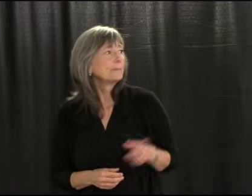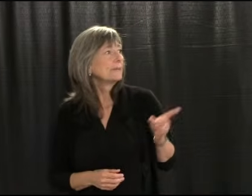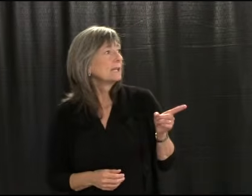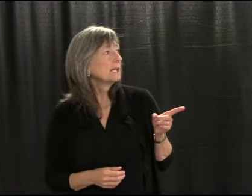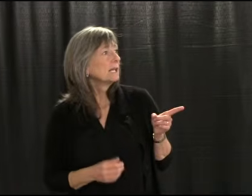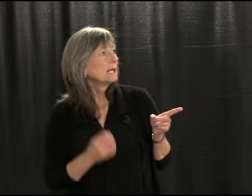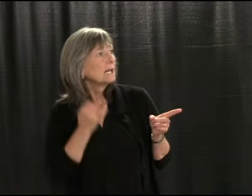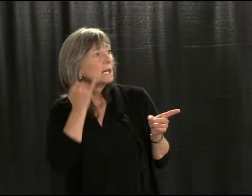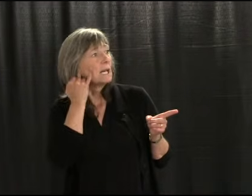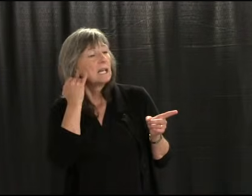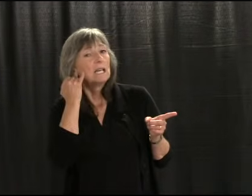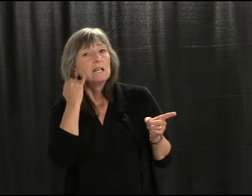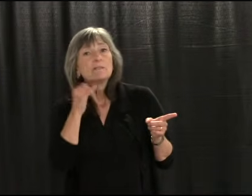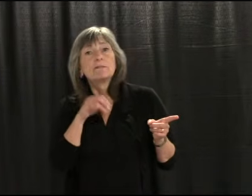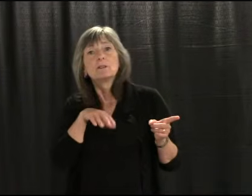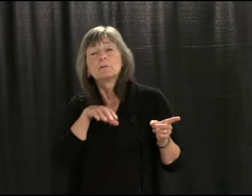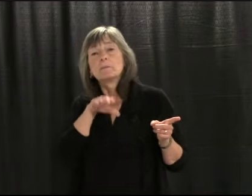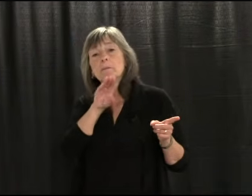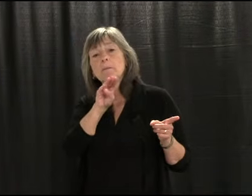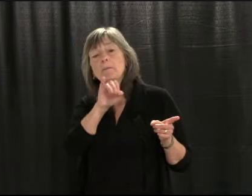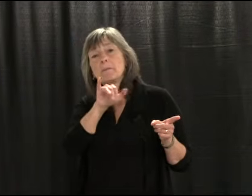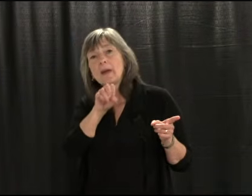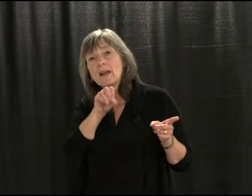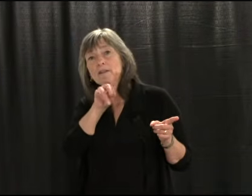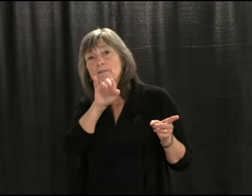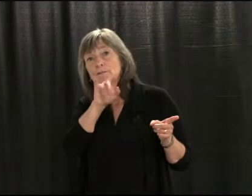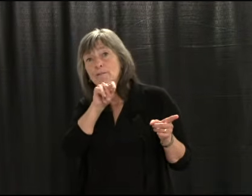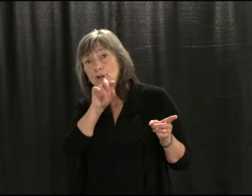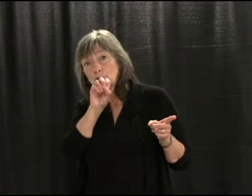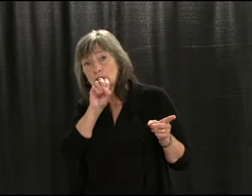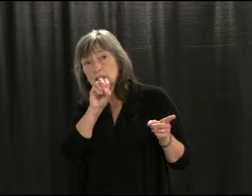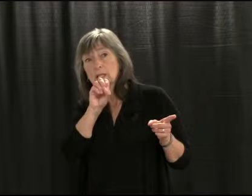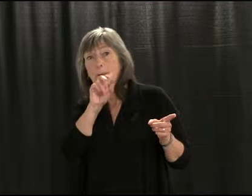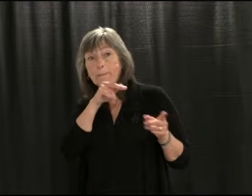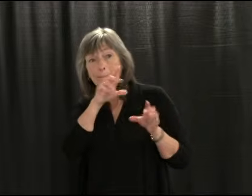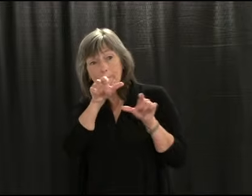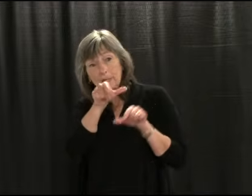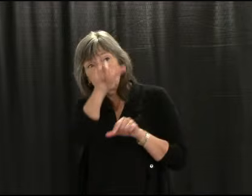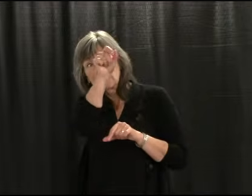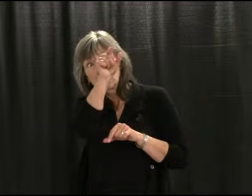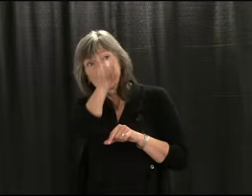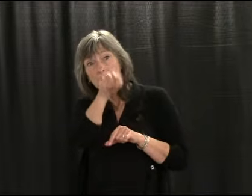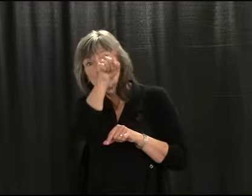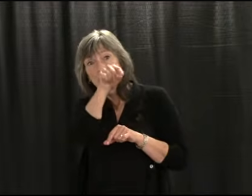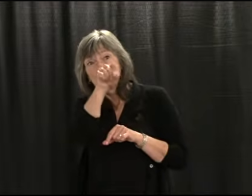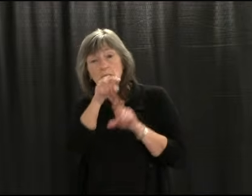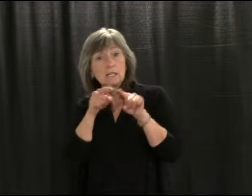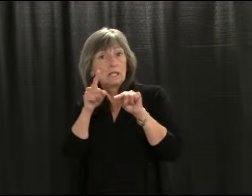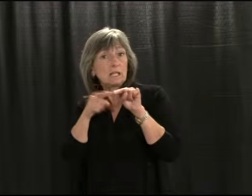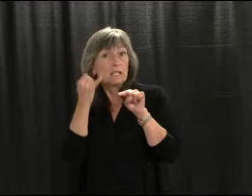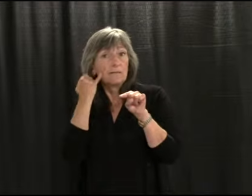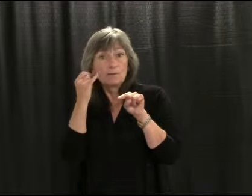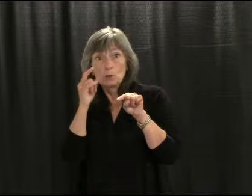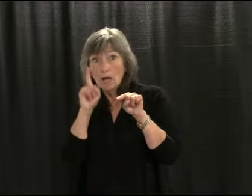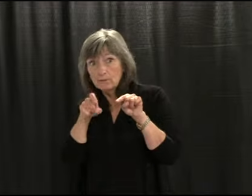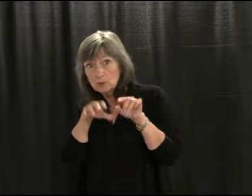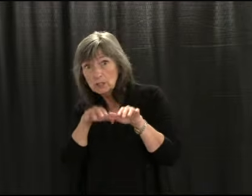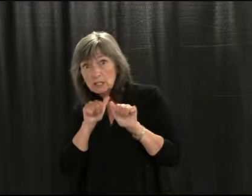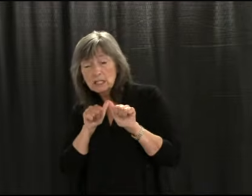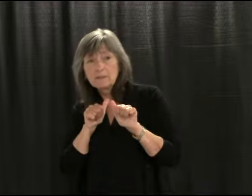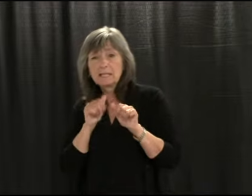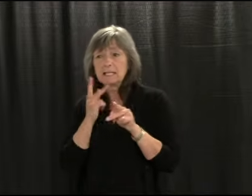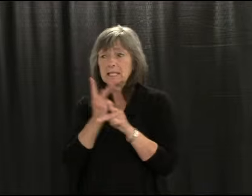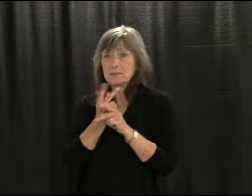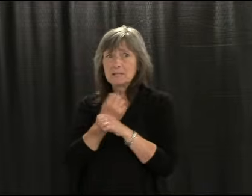part of the Bidbrook Peninsula, you don't have to leave yet, but you're thinking about, okay, how do I keep my home safe? Is there anything, are there